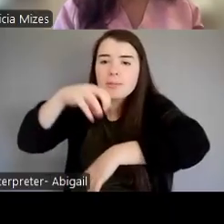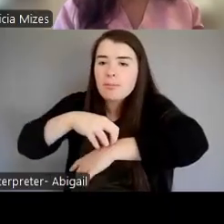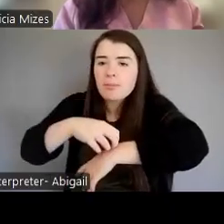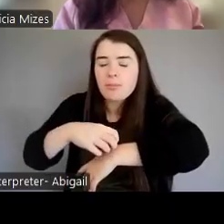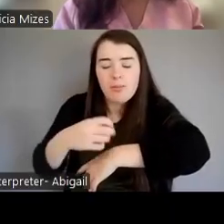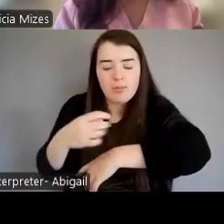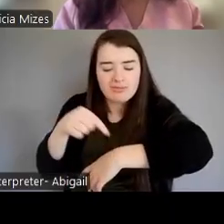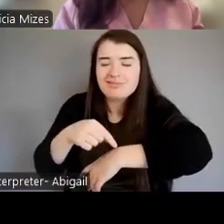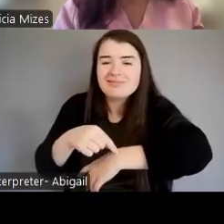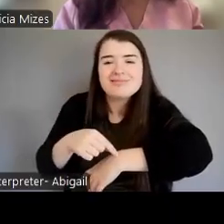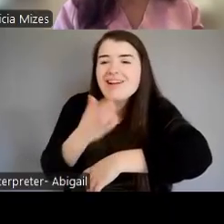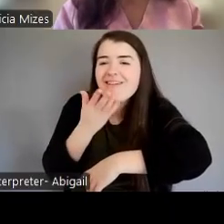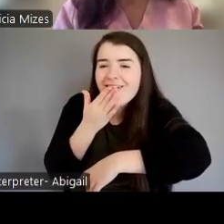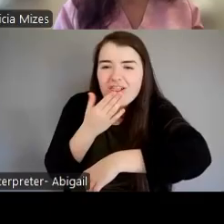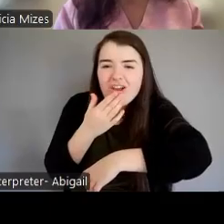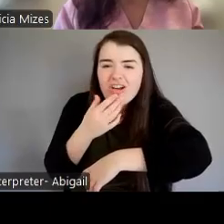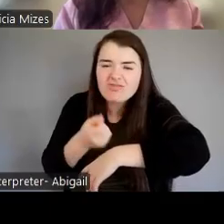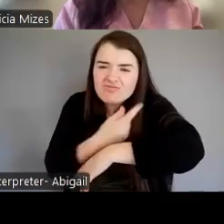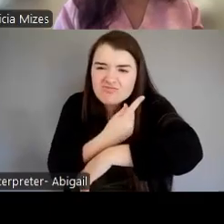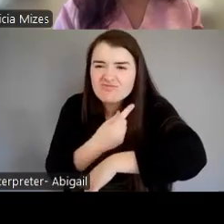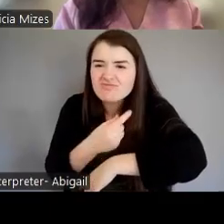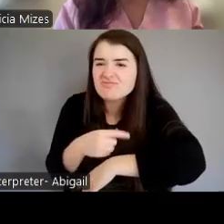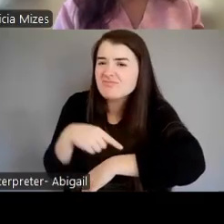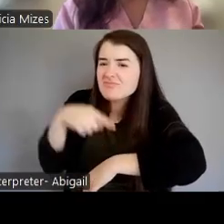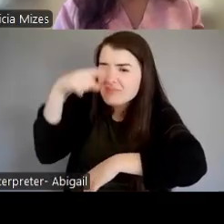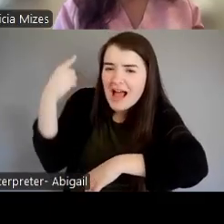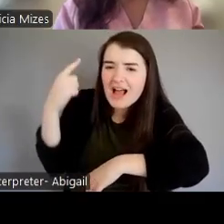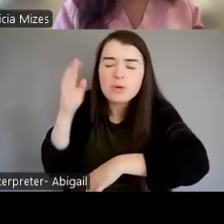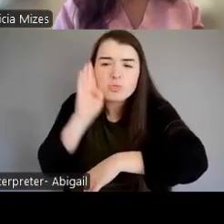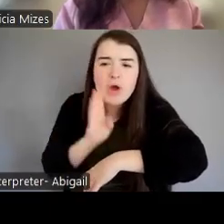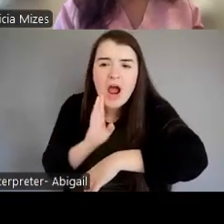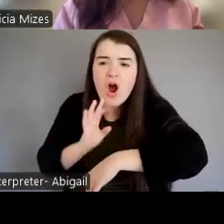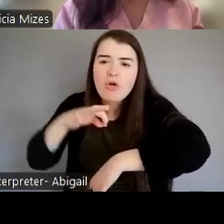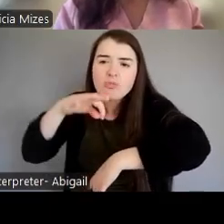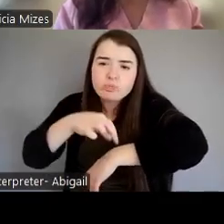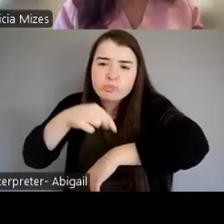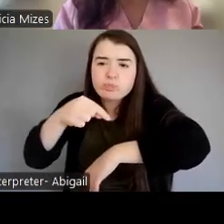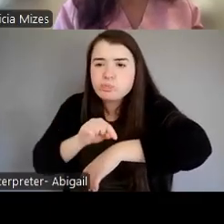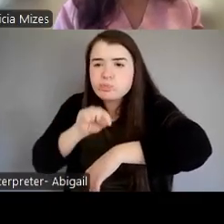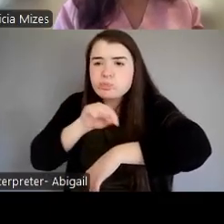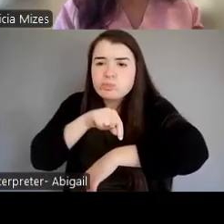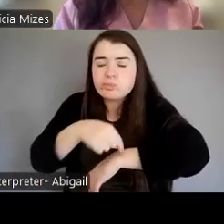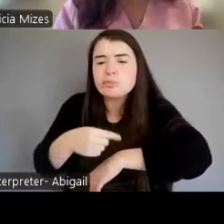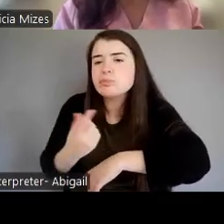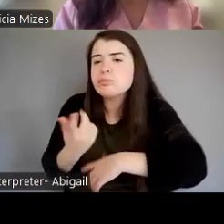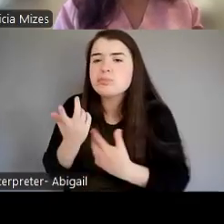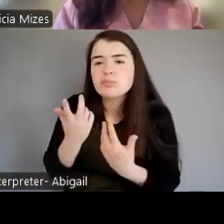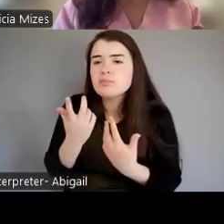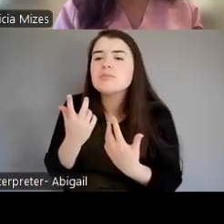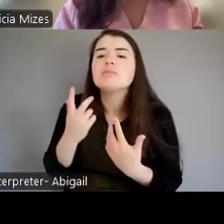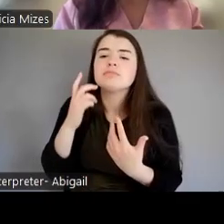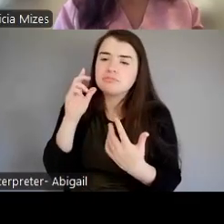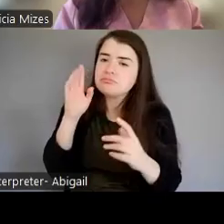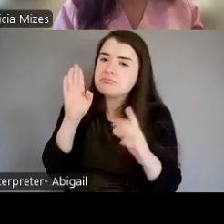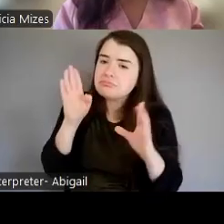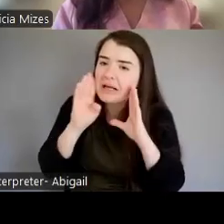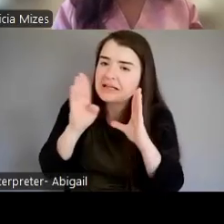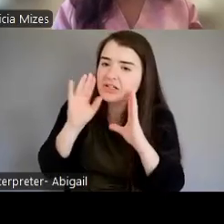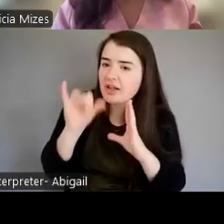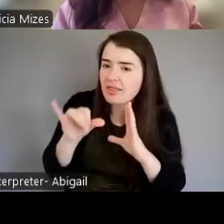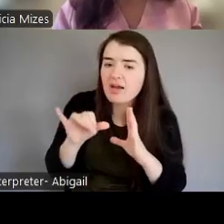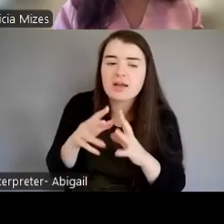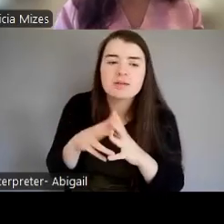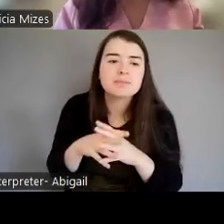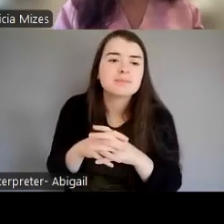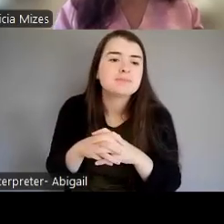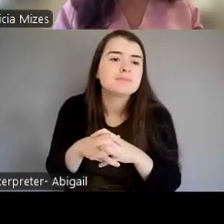if it has shades of brown or black that look abnormal, and if it has shades of red or pink or just a lot of different colors, that's something you want to pay attention to or bring